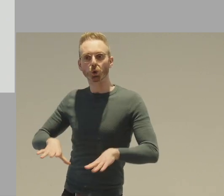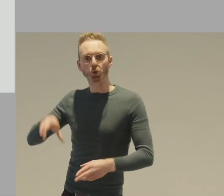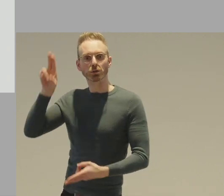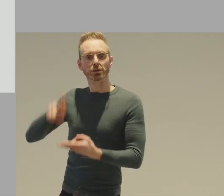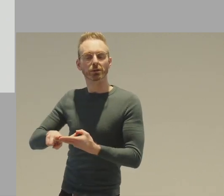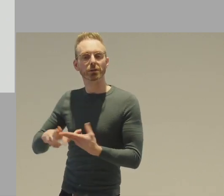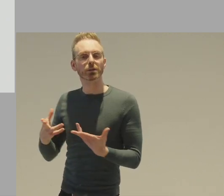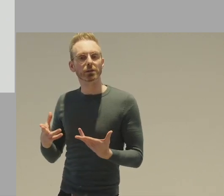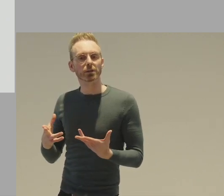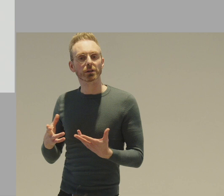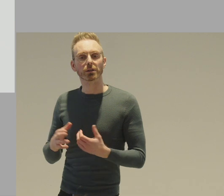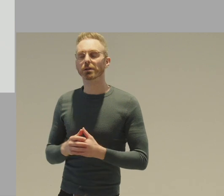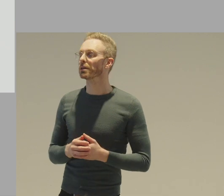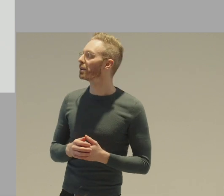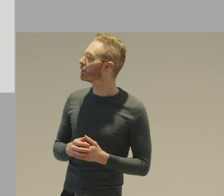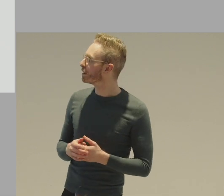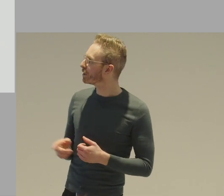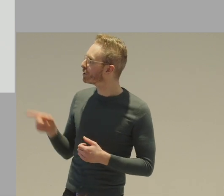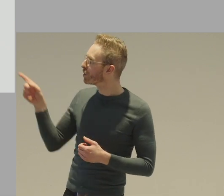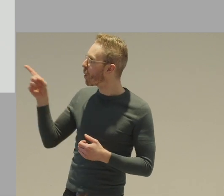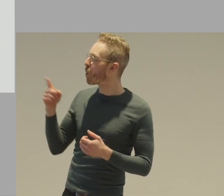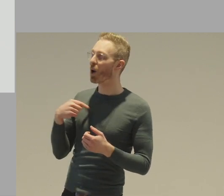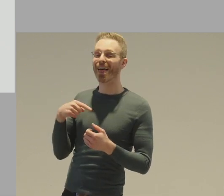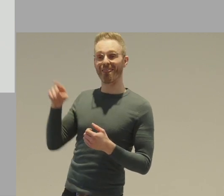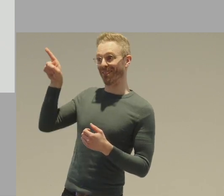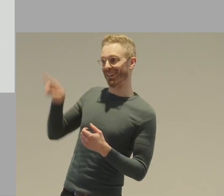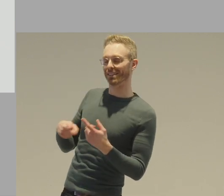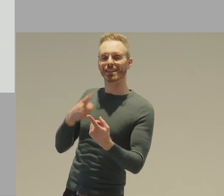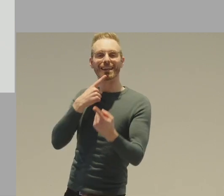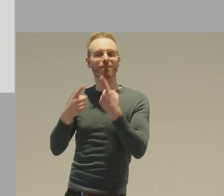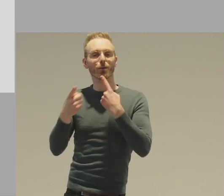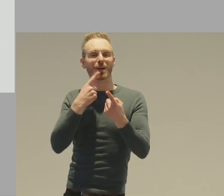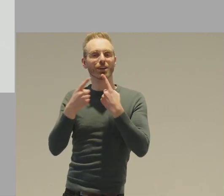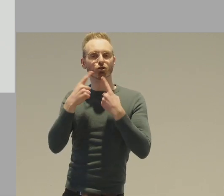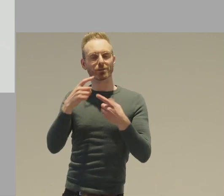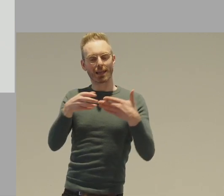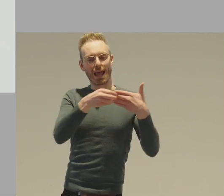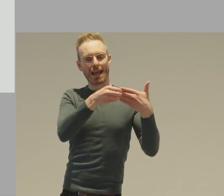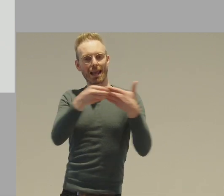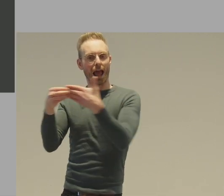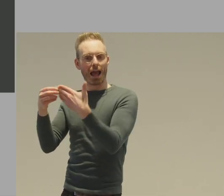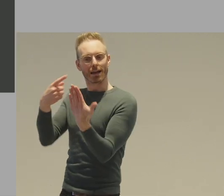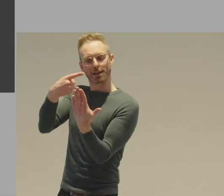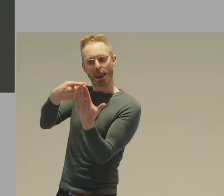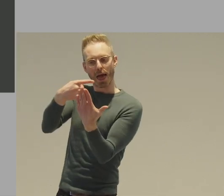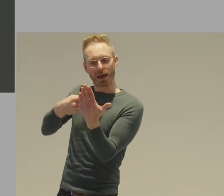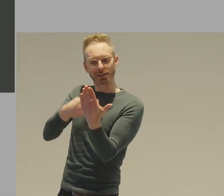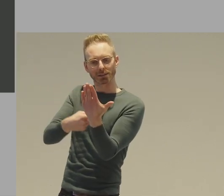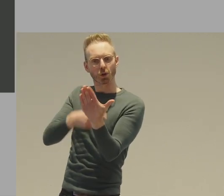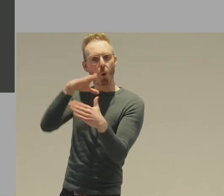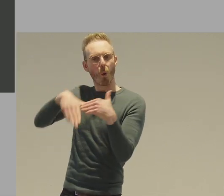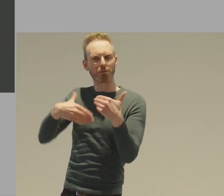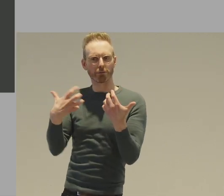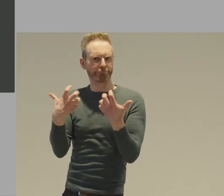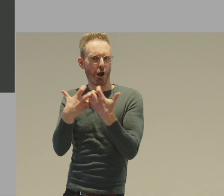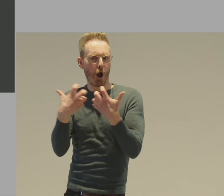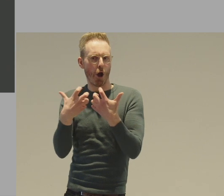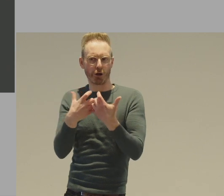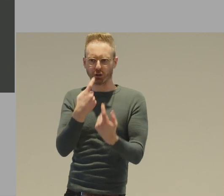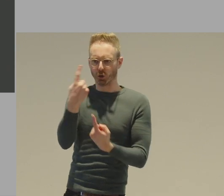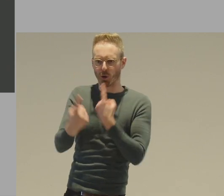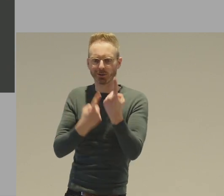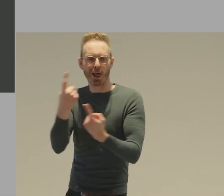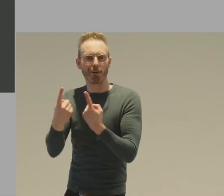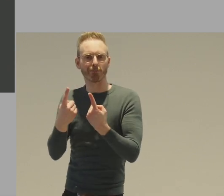help people to work. So this will give you some idea of some of the guidelines to help people do some work while on benefits. So first off, what to prep.